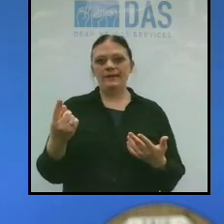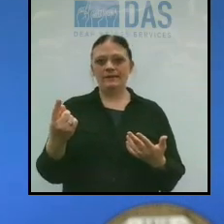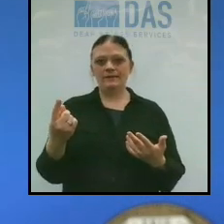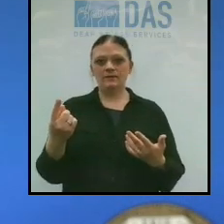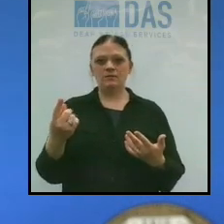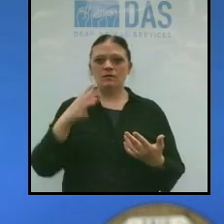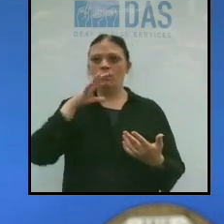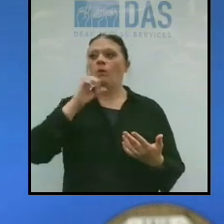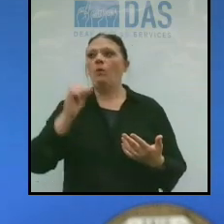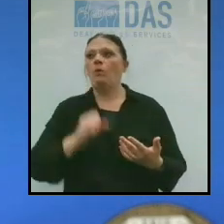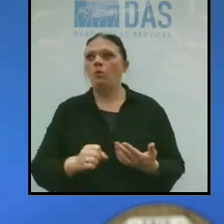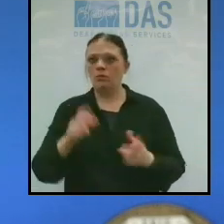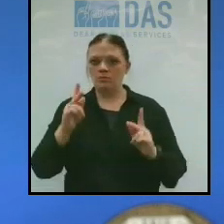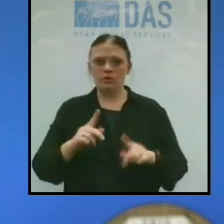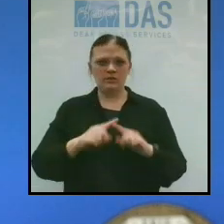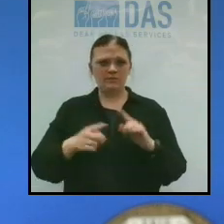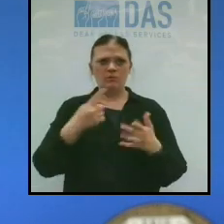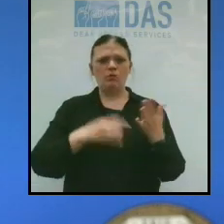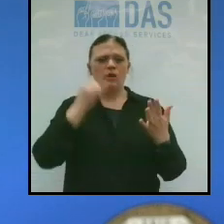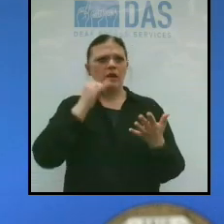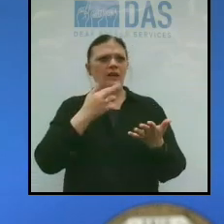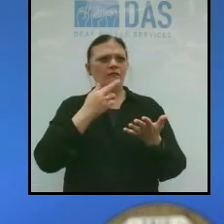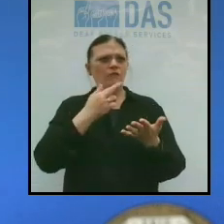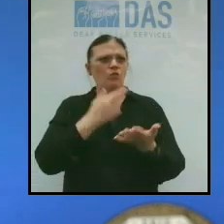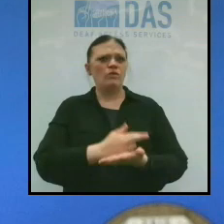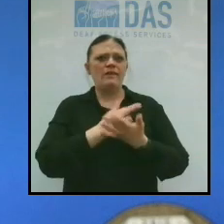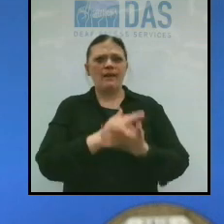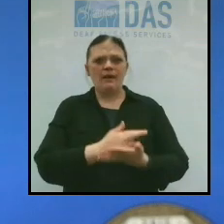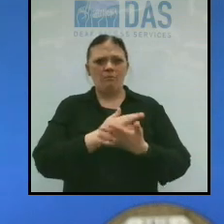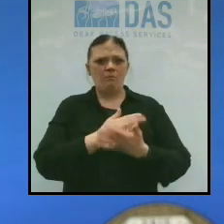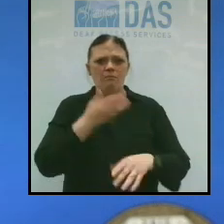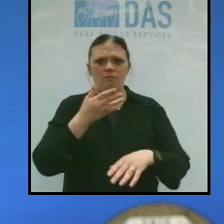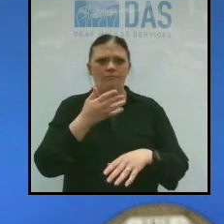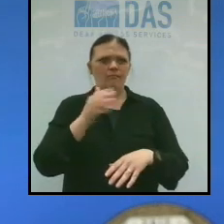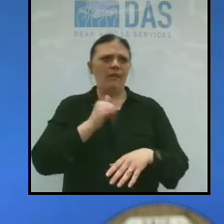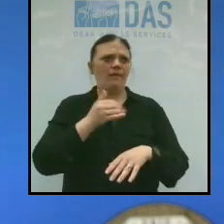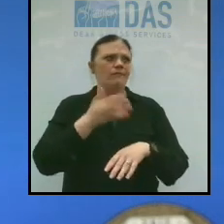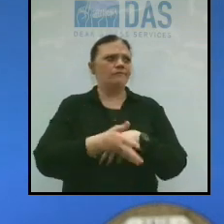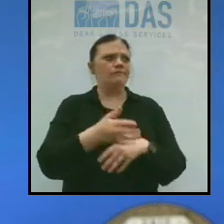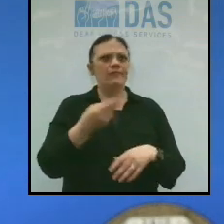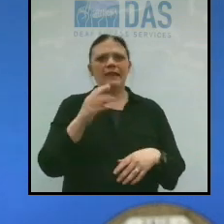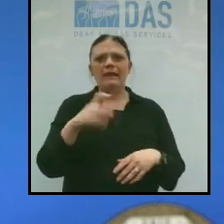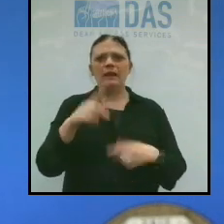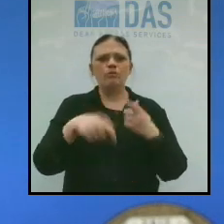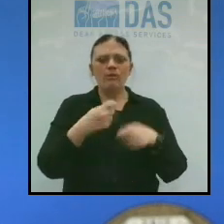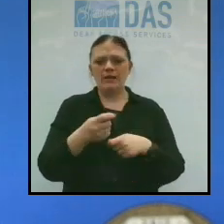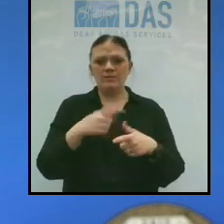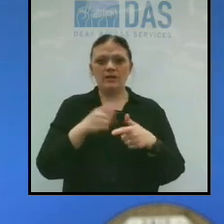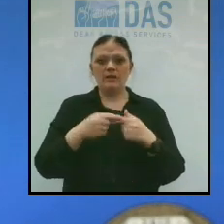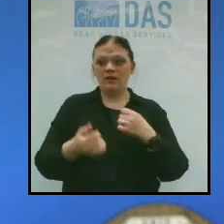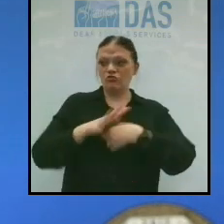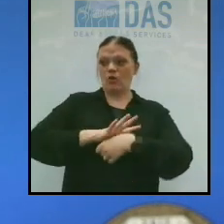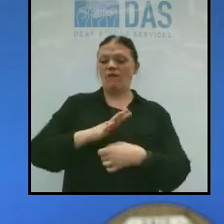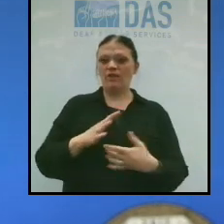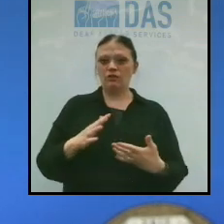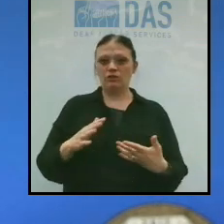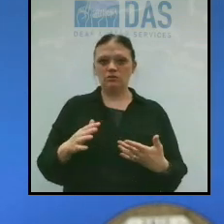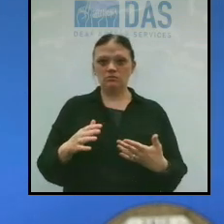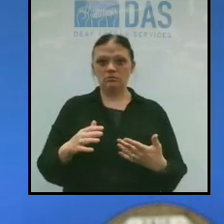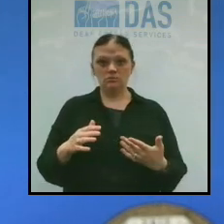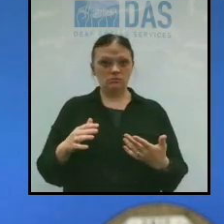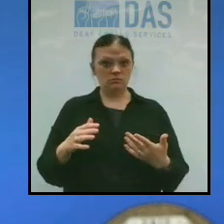you are rehabilitating in a nursing home after a major surgery, such as having, let's say, a hip replacement, and you catch the coronavirus,